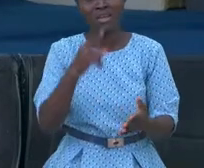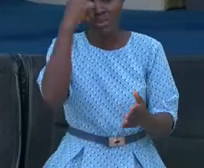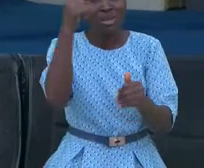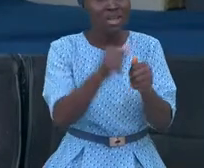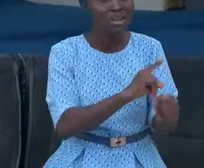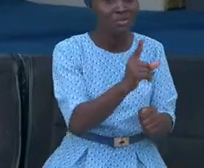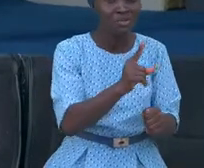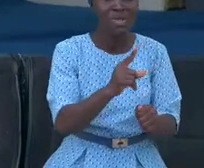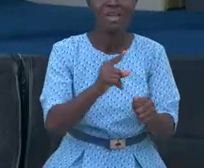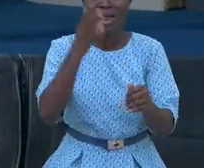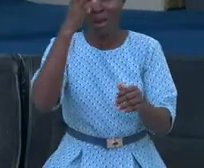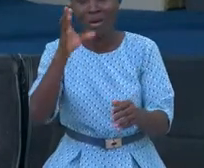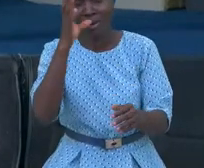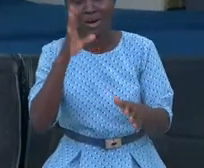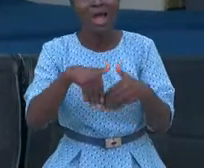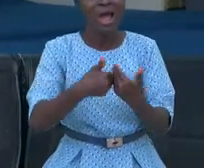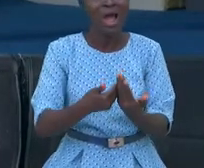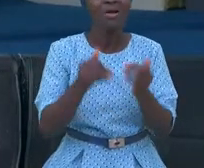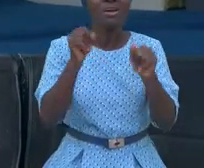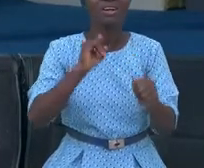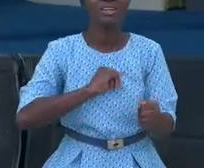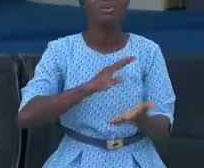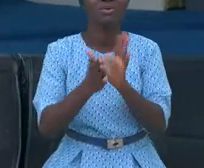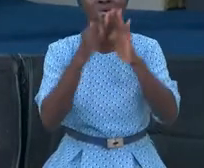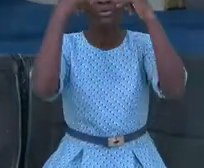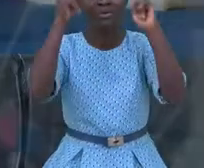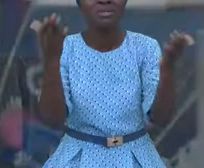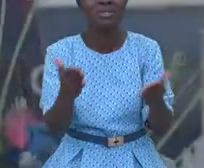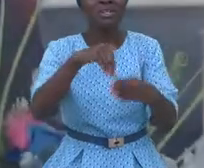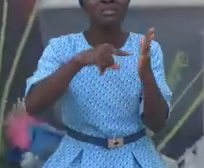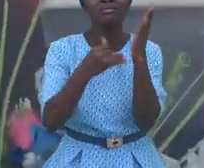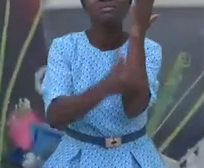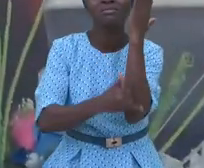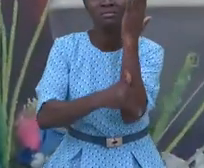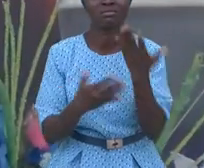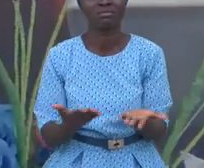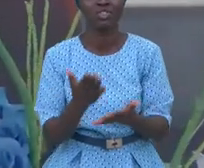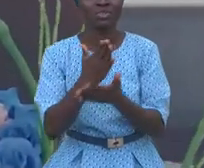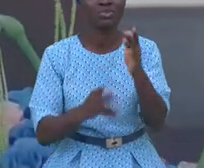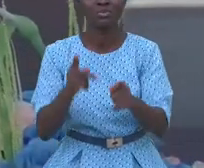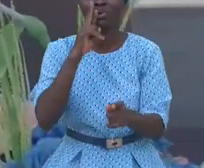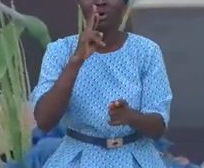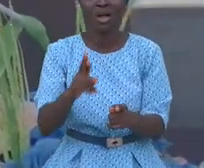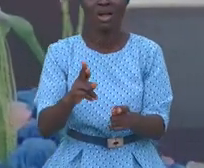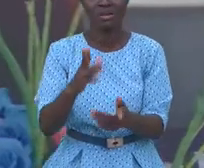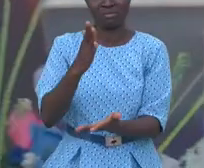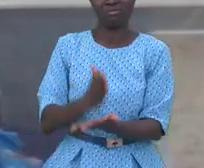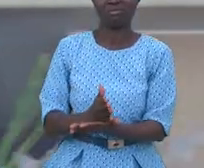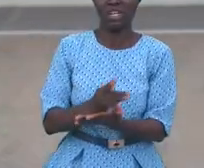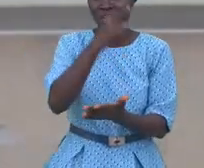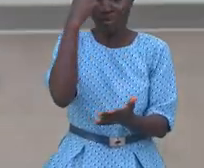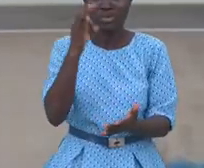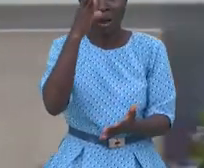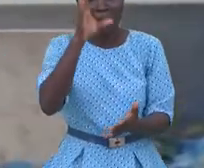Some people are stopped short because of all the corruption around them. But I see